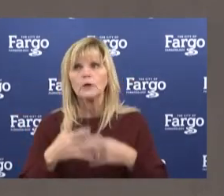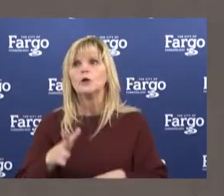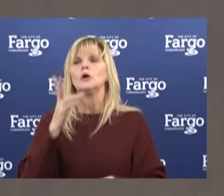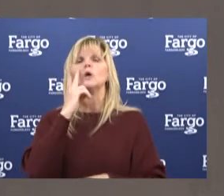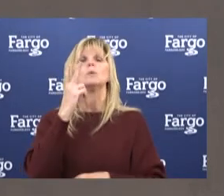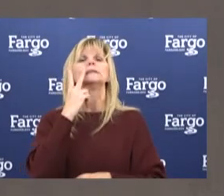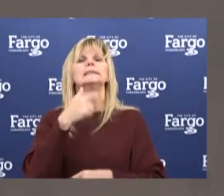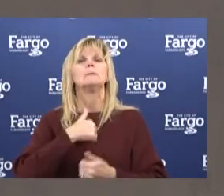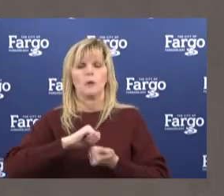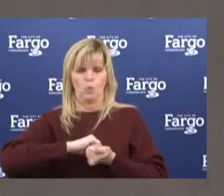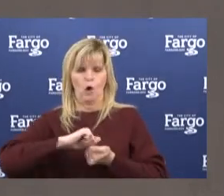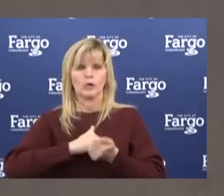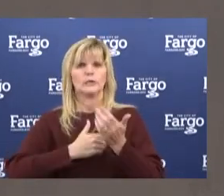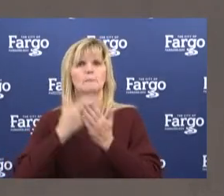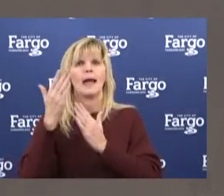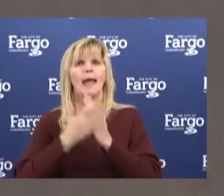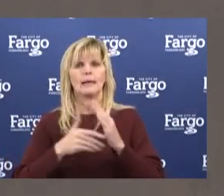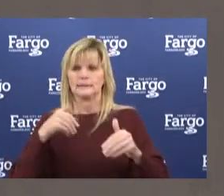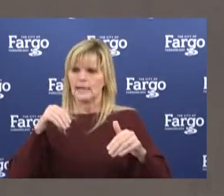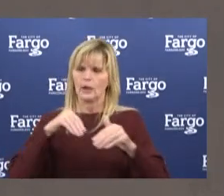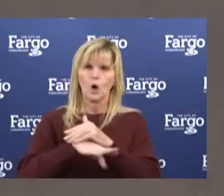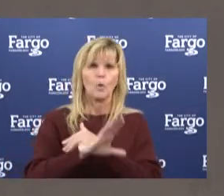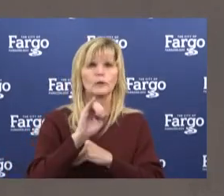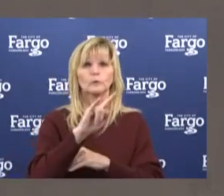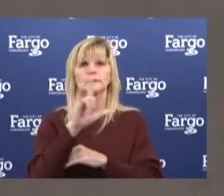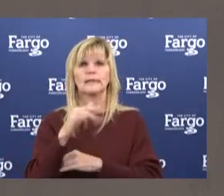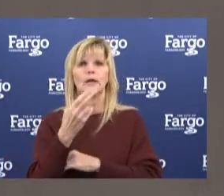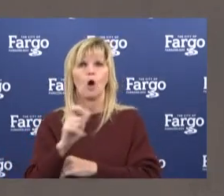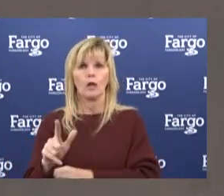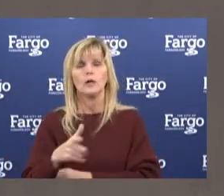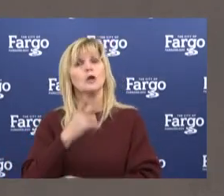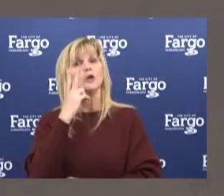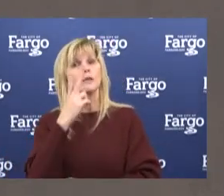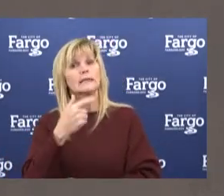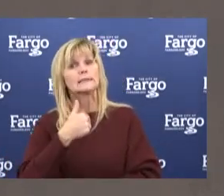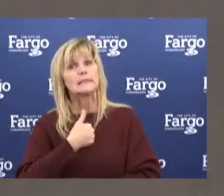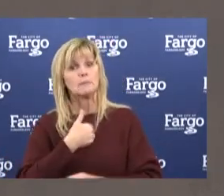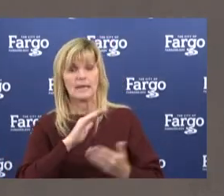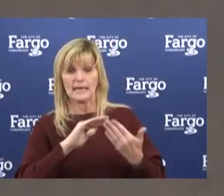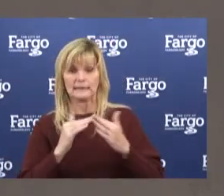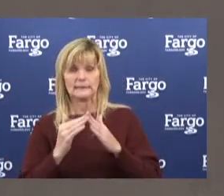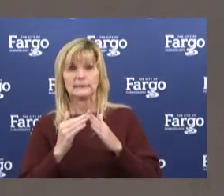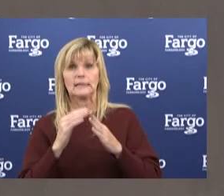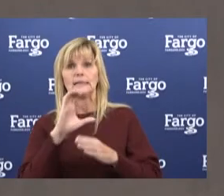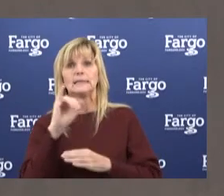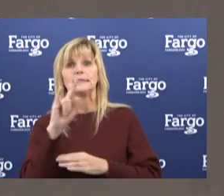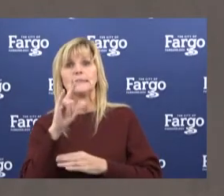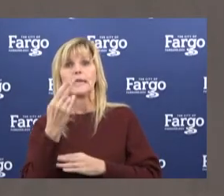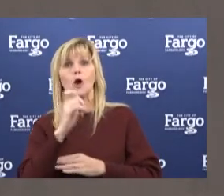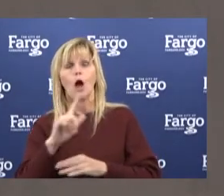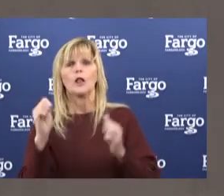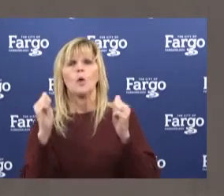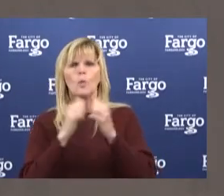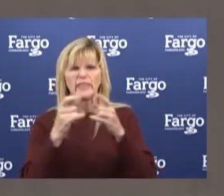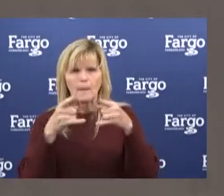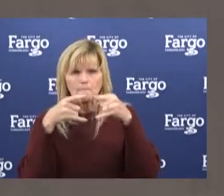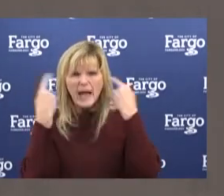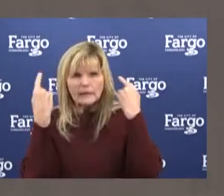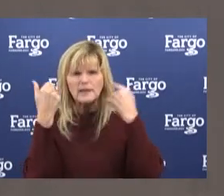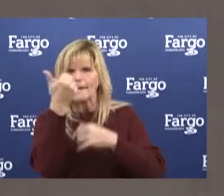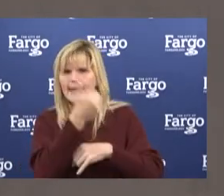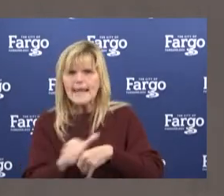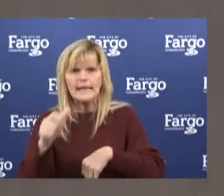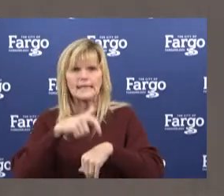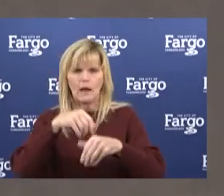washing my hands as I walk into City Hall. You're going to see me at City Hall with a mask on whenever I'm in the